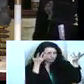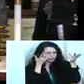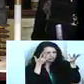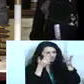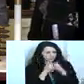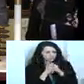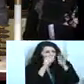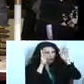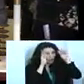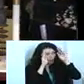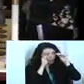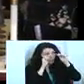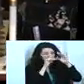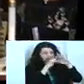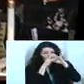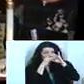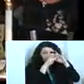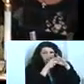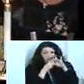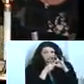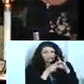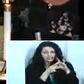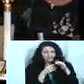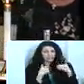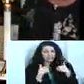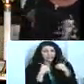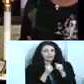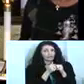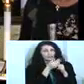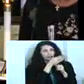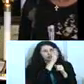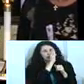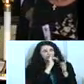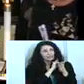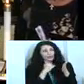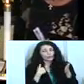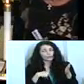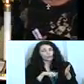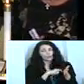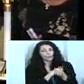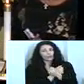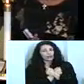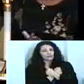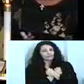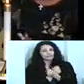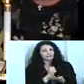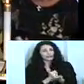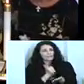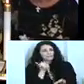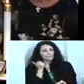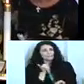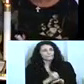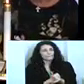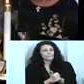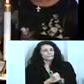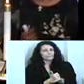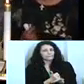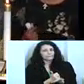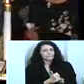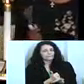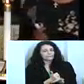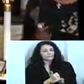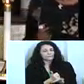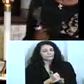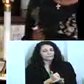the connectedness that we have with the God that we know. Amen. Amen. Let's close worship in